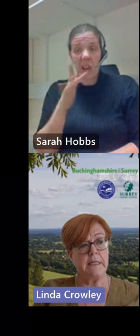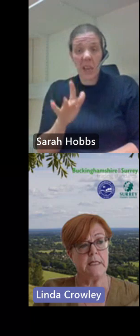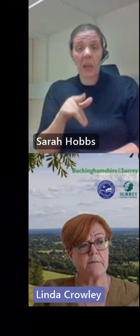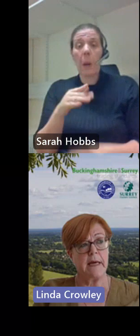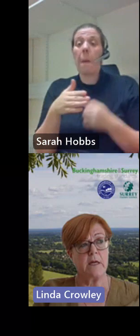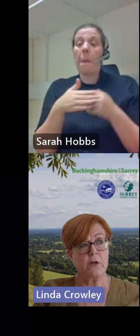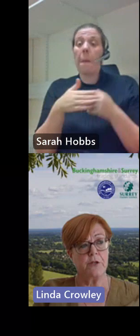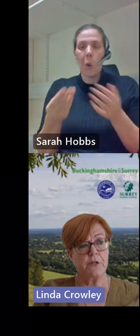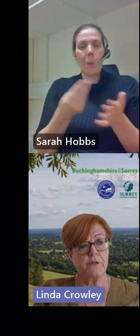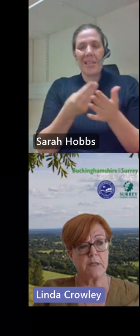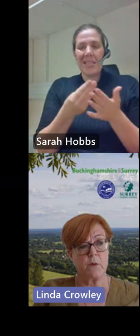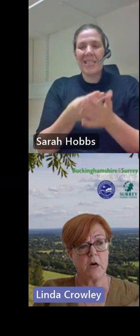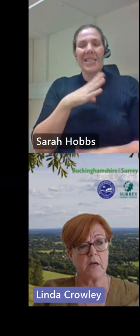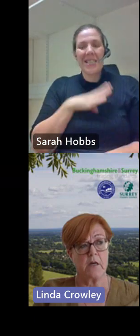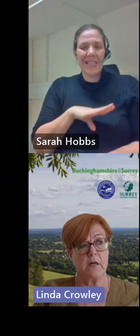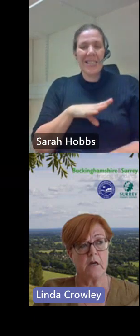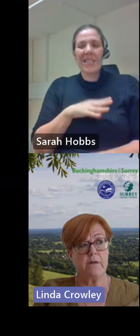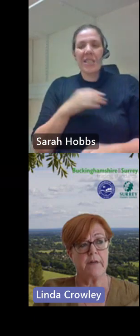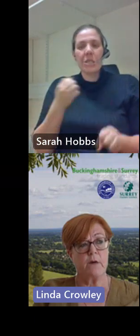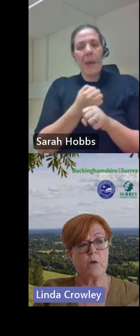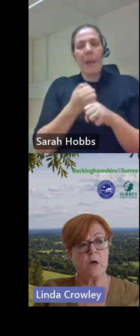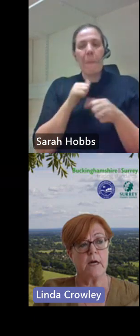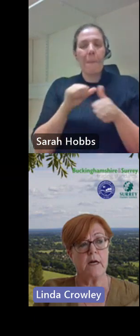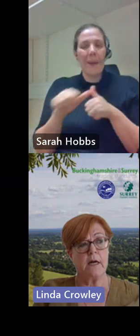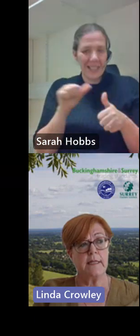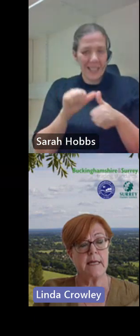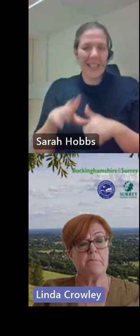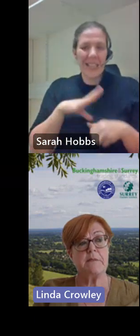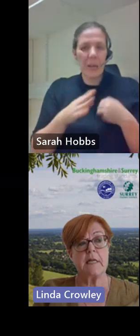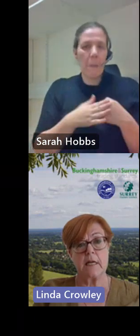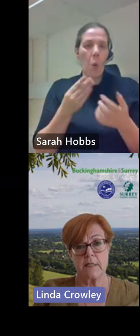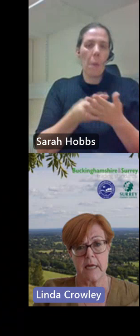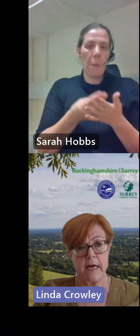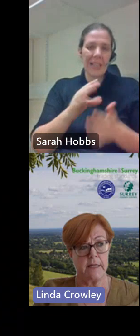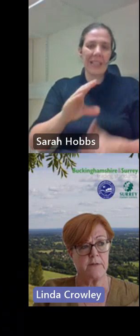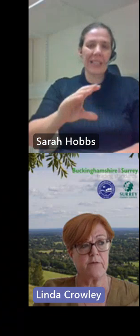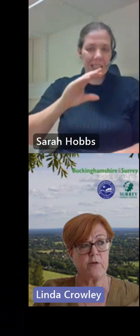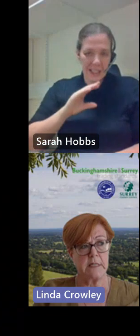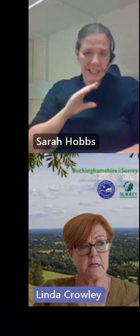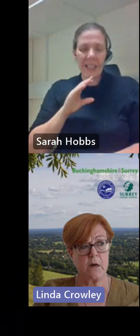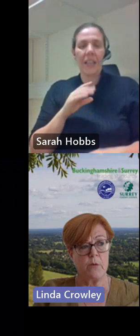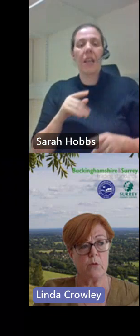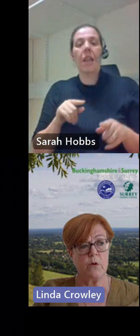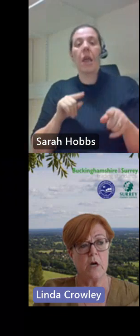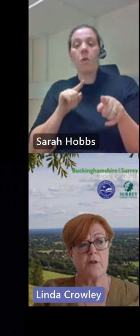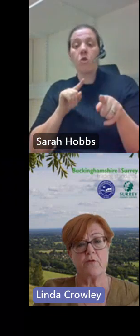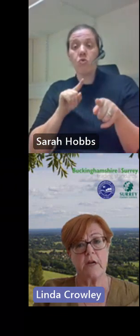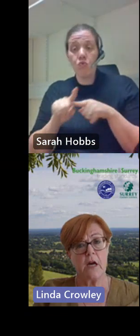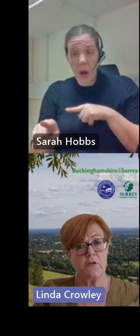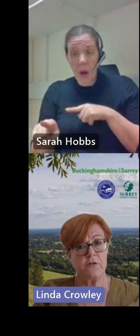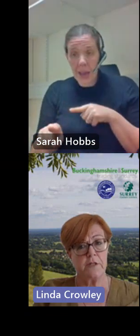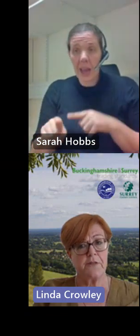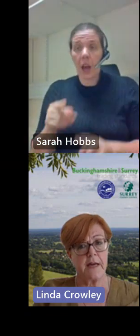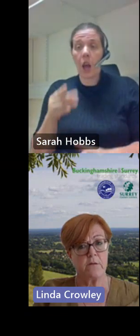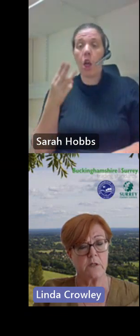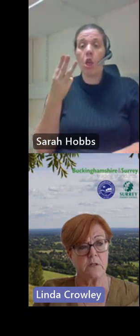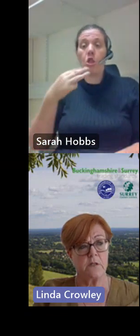would be needed to make good this work. They were attempting to get from this couple